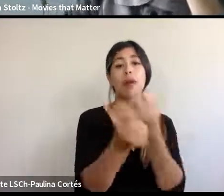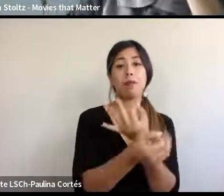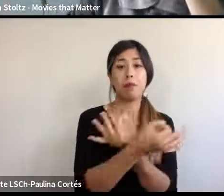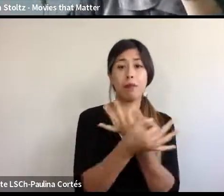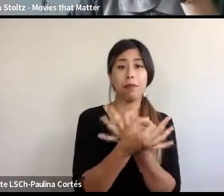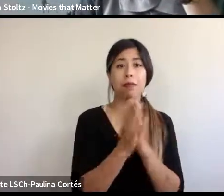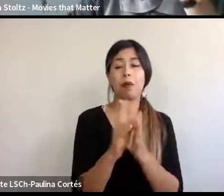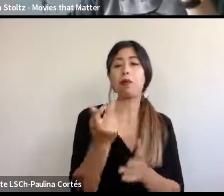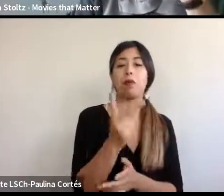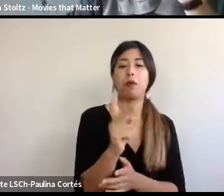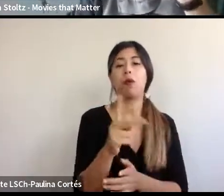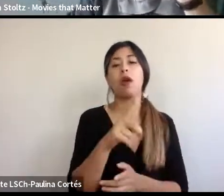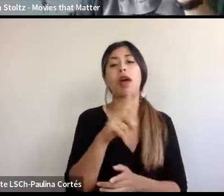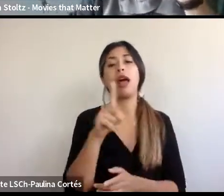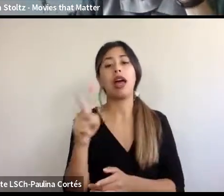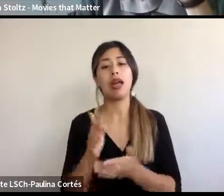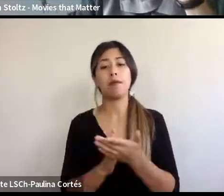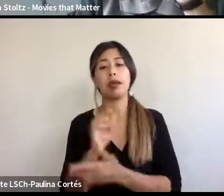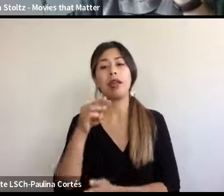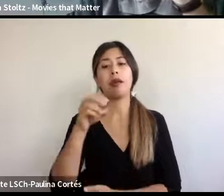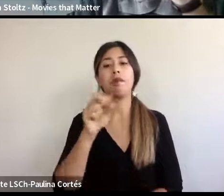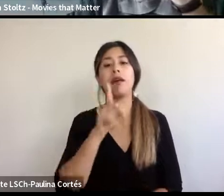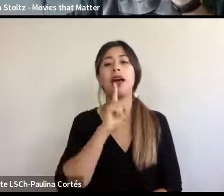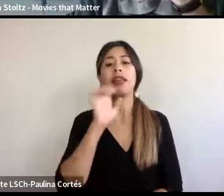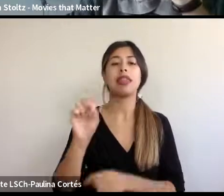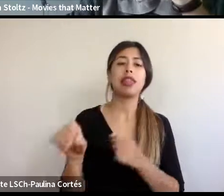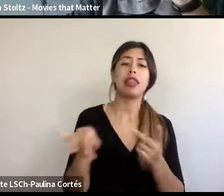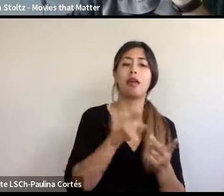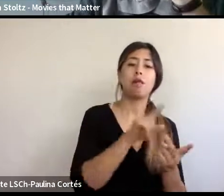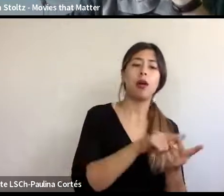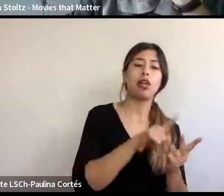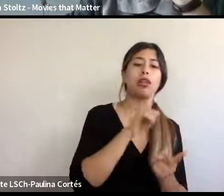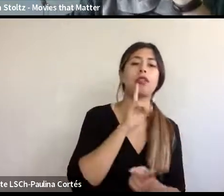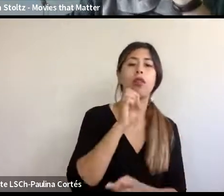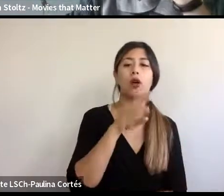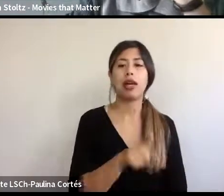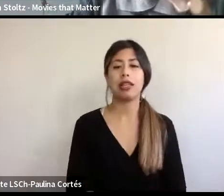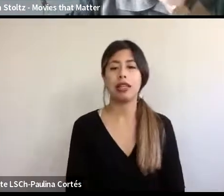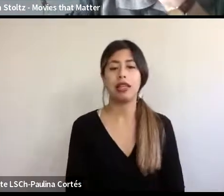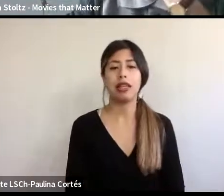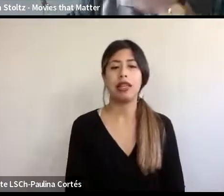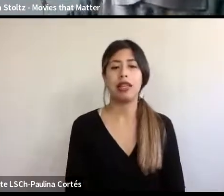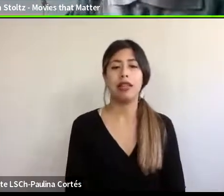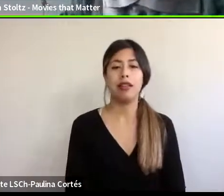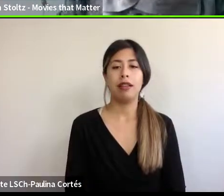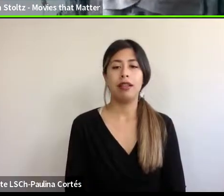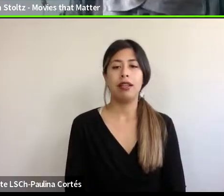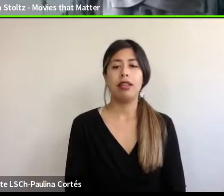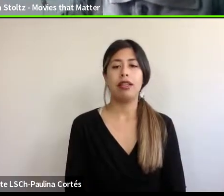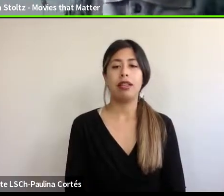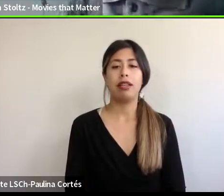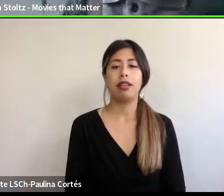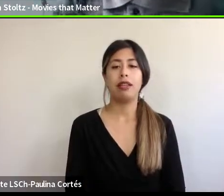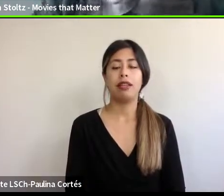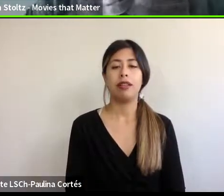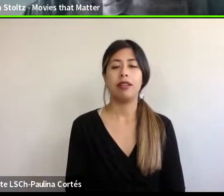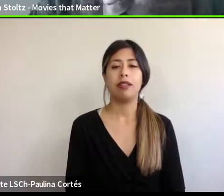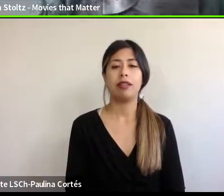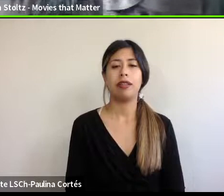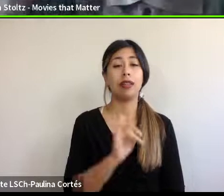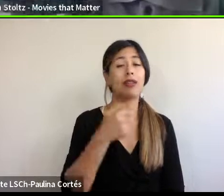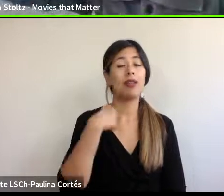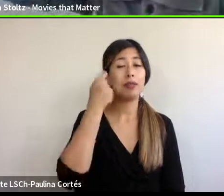So if I understood correctly, you want to talk about the selection procedure and the requirements for the festival, right? How the festival and how the program comes into